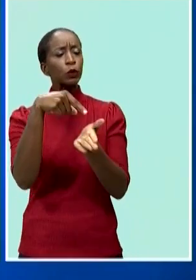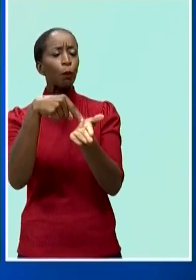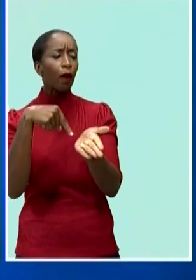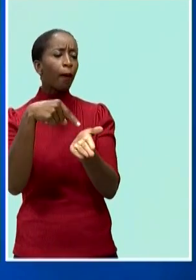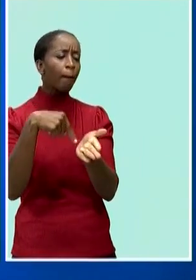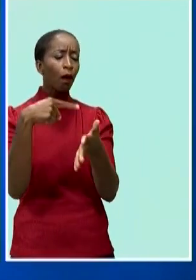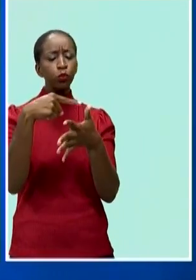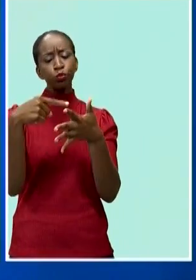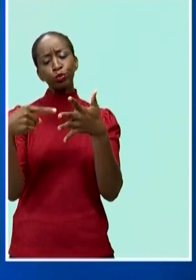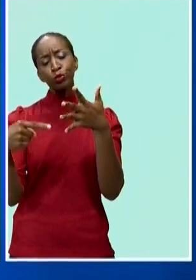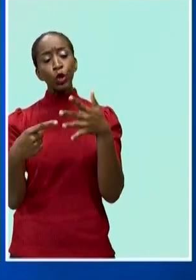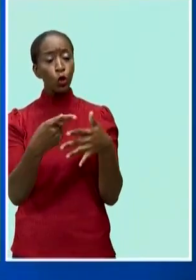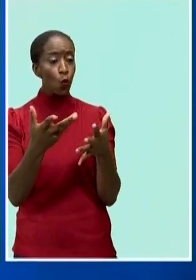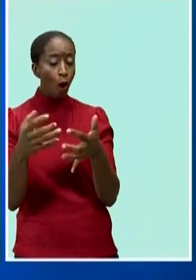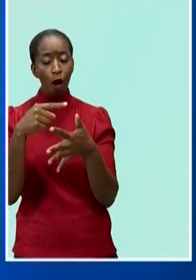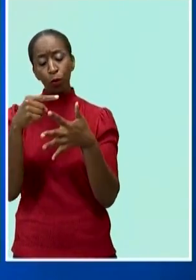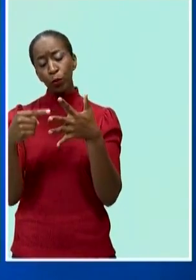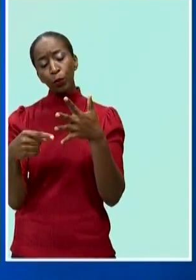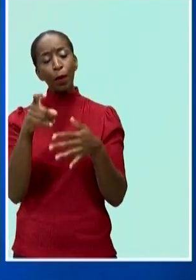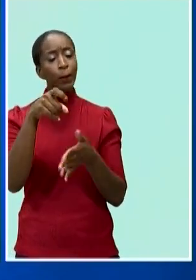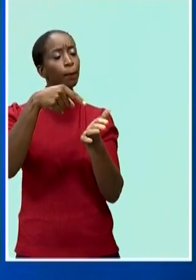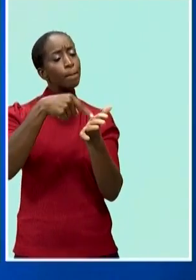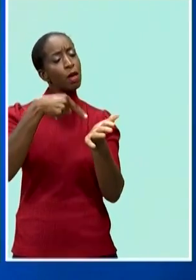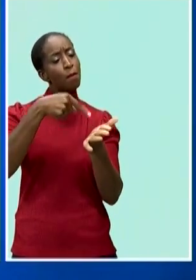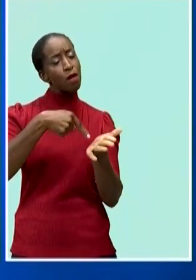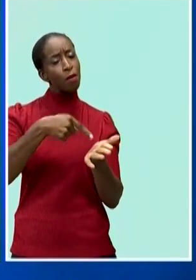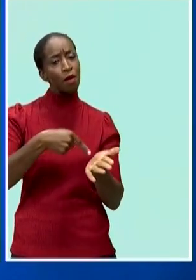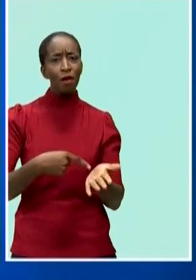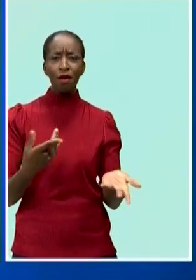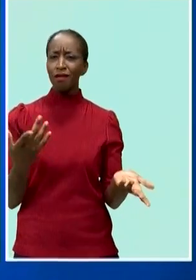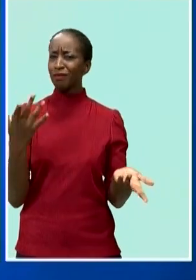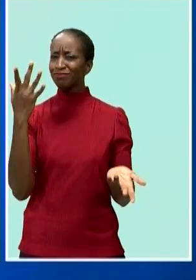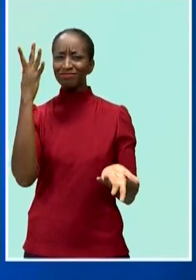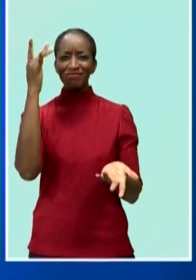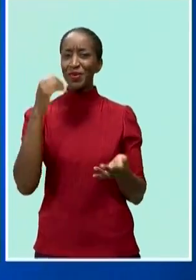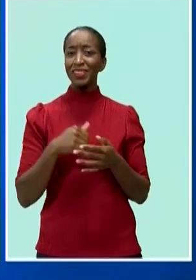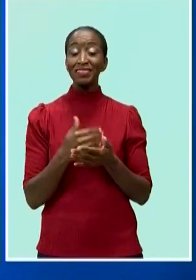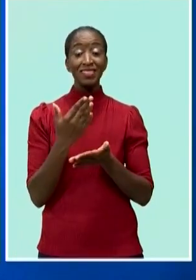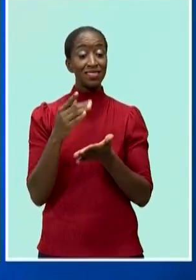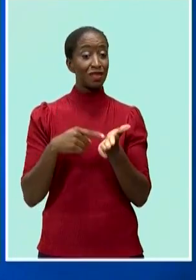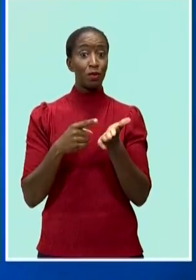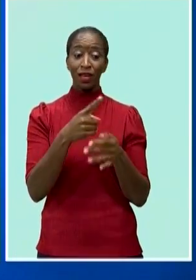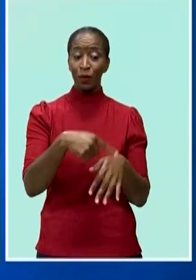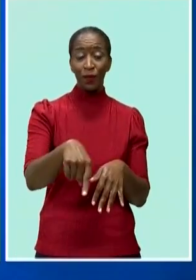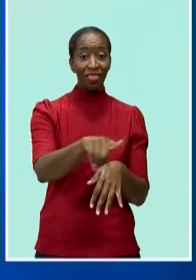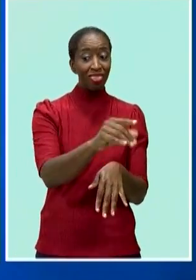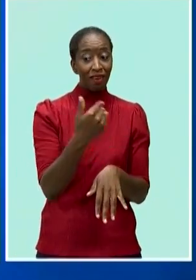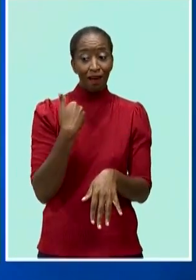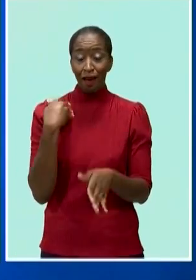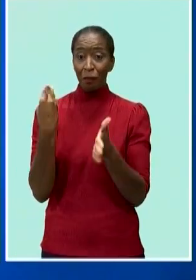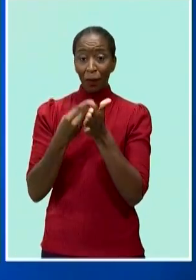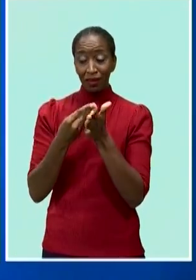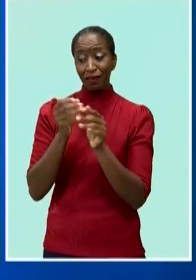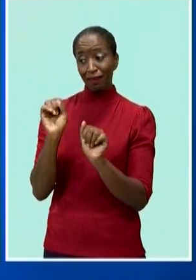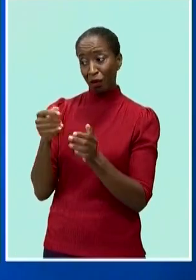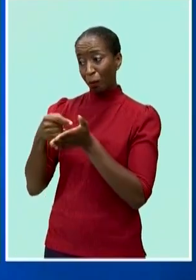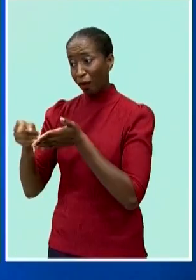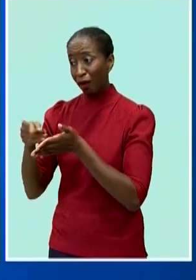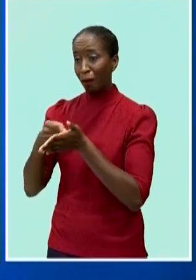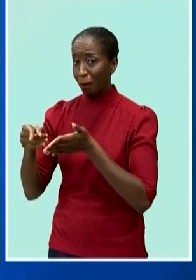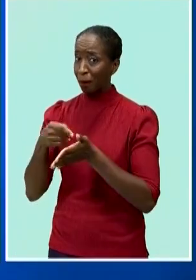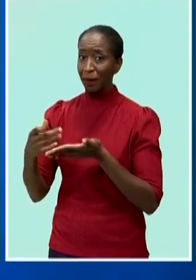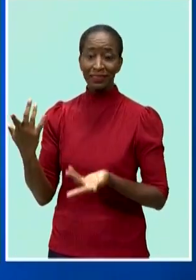in my constituency, who obviously from time to time will not have the resources like others, sir? And